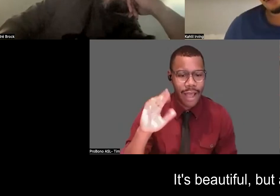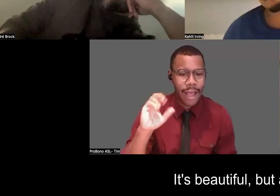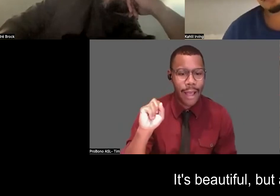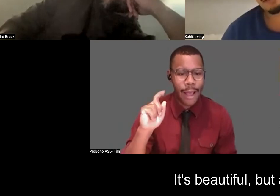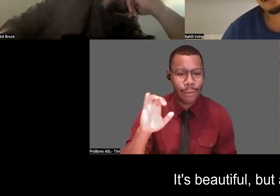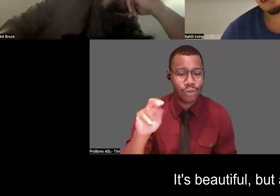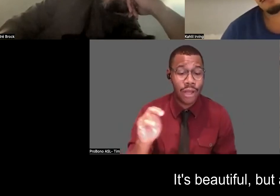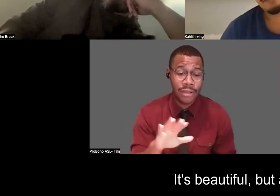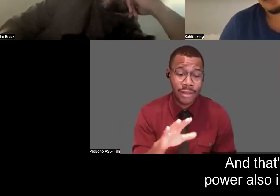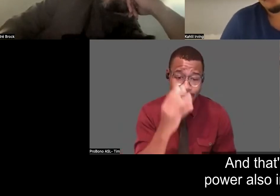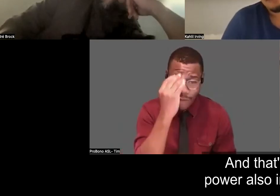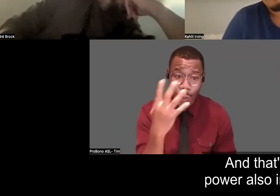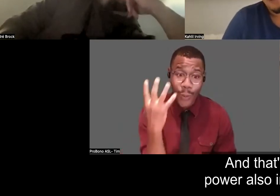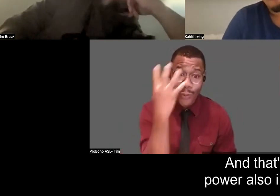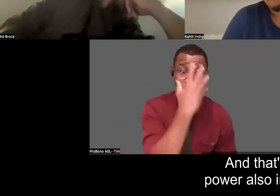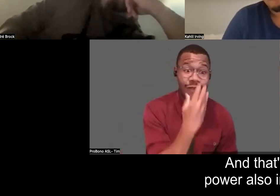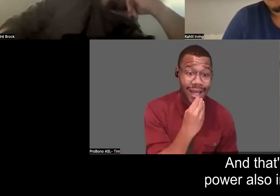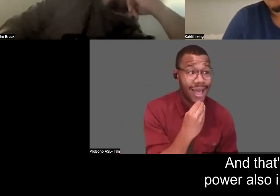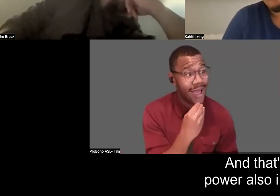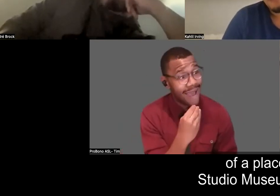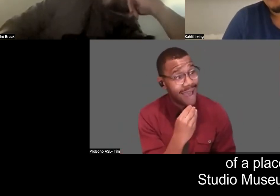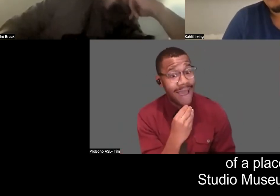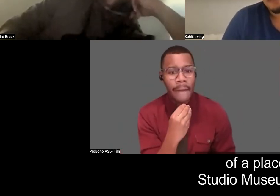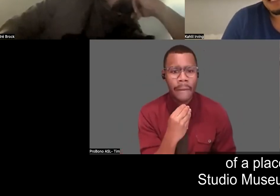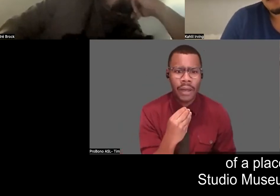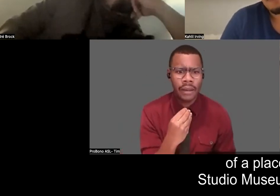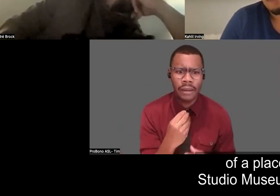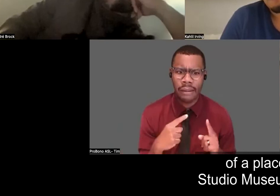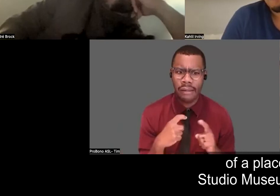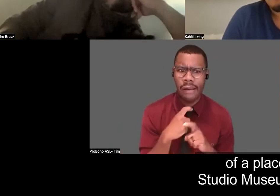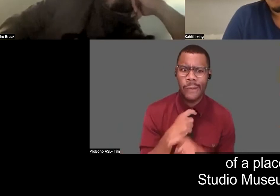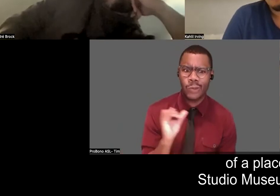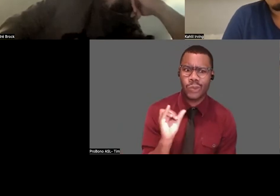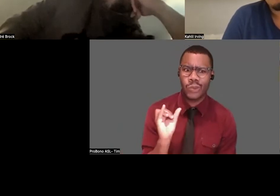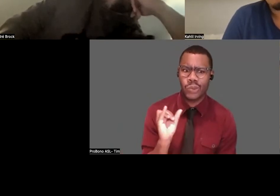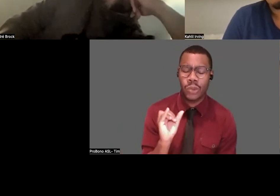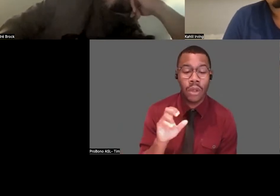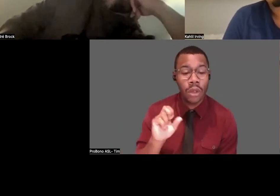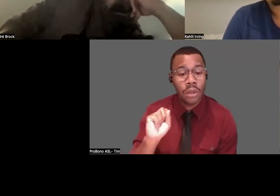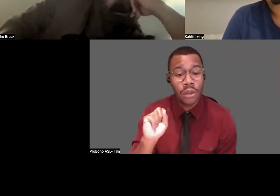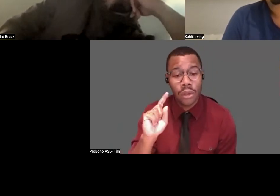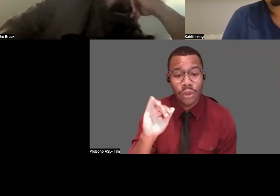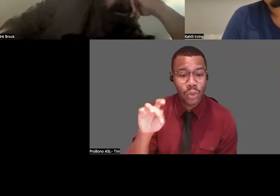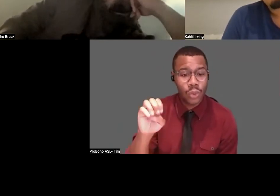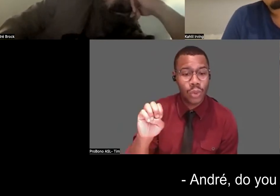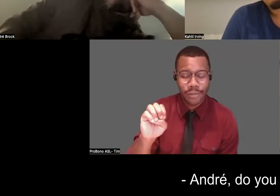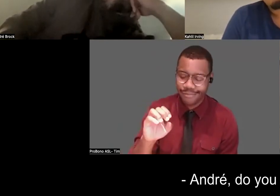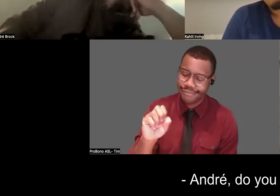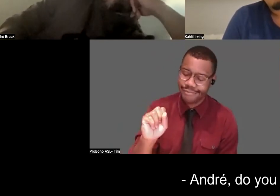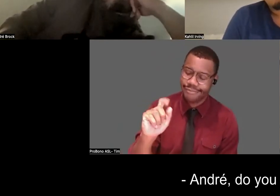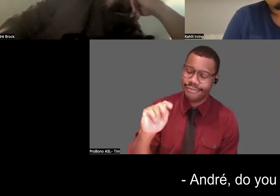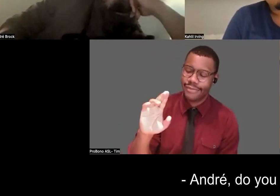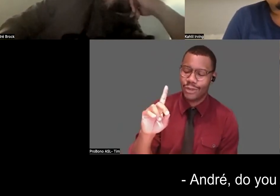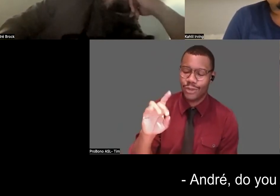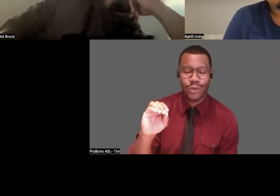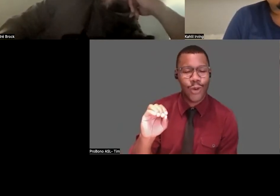also complicated. And that's like the power also and the beauty of a place like the Studio Museum in Harlem. Mm-hmm. Andre, do you want